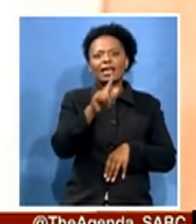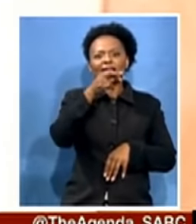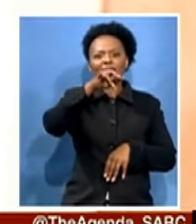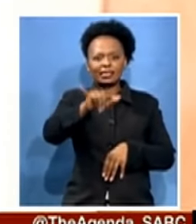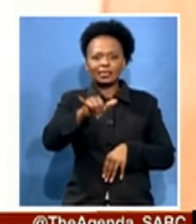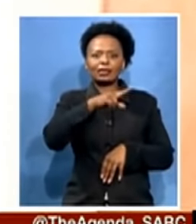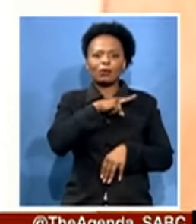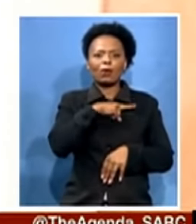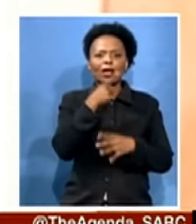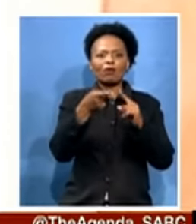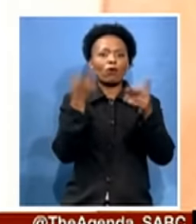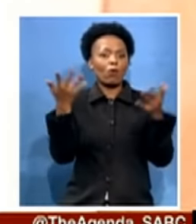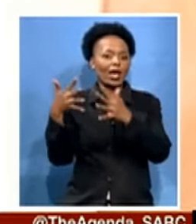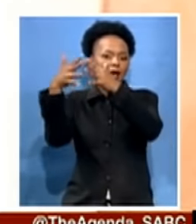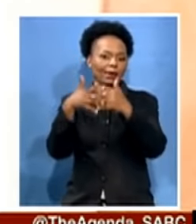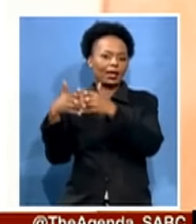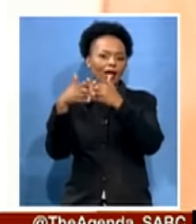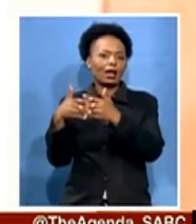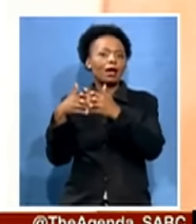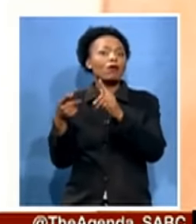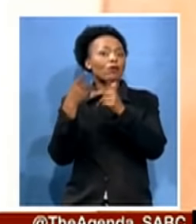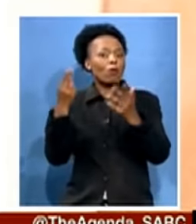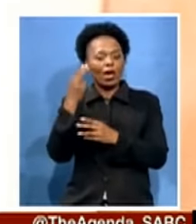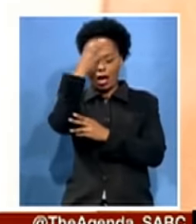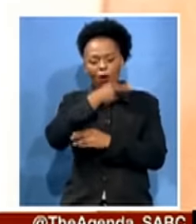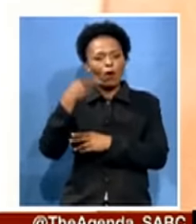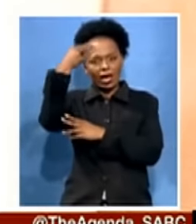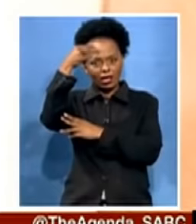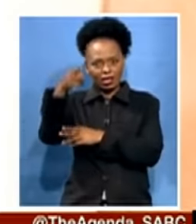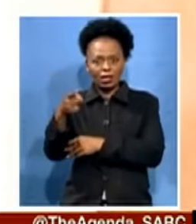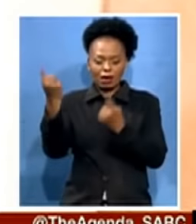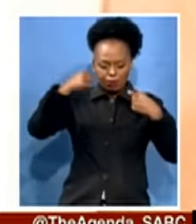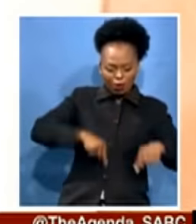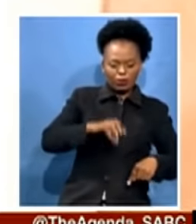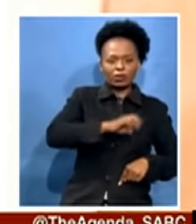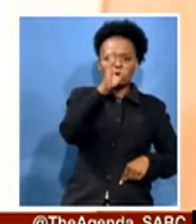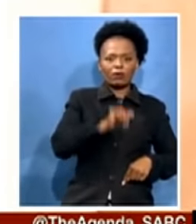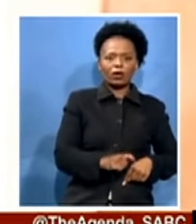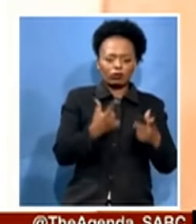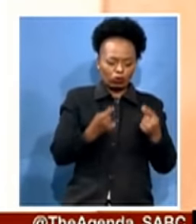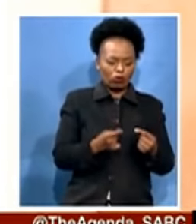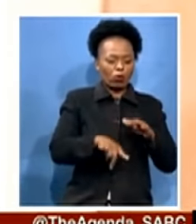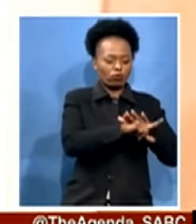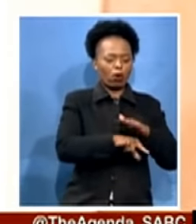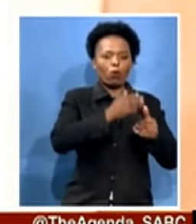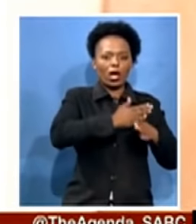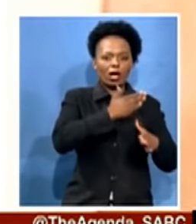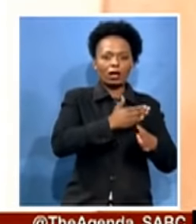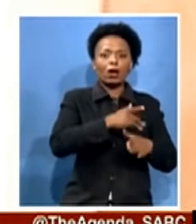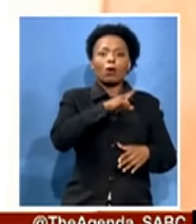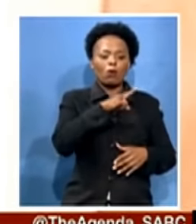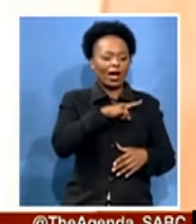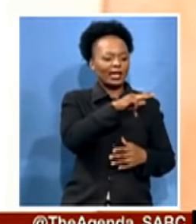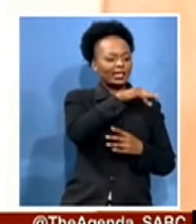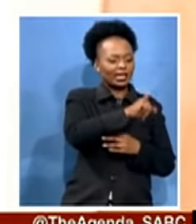had come to South Africa doing missionary work. They met here in South Africa because Lindani was also a person who attended church. So that's